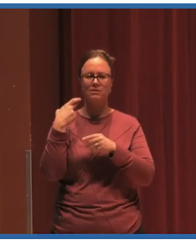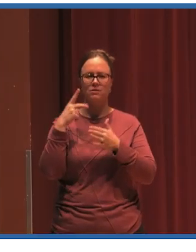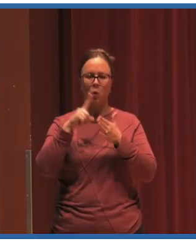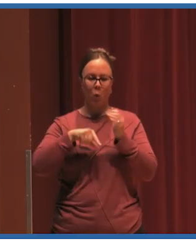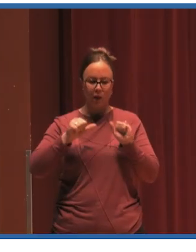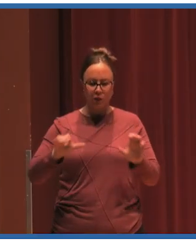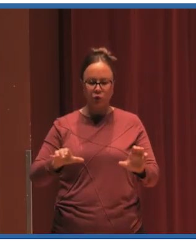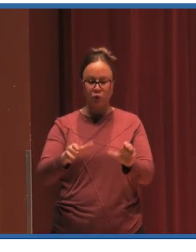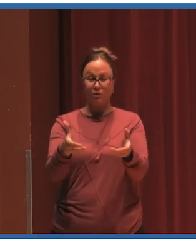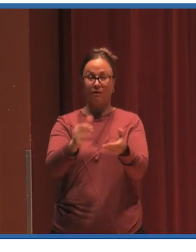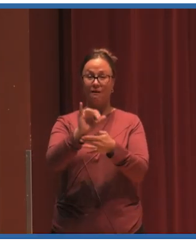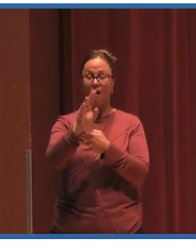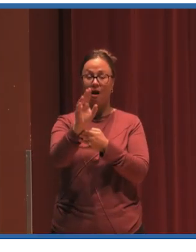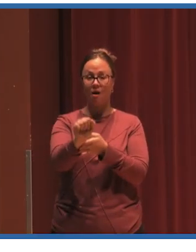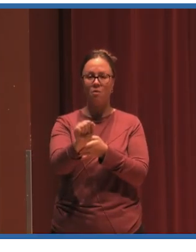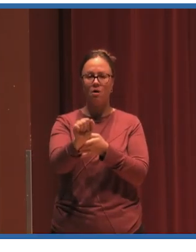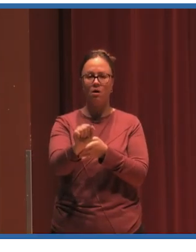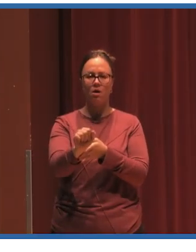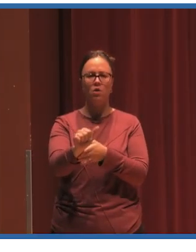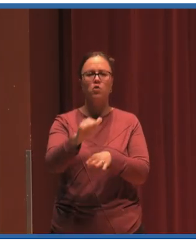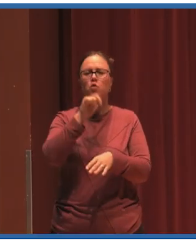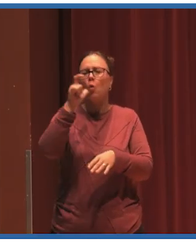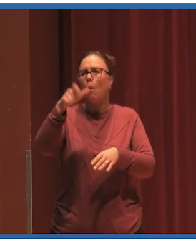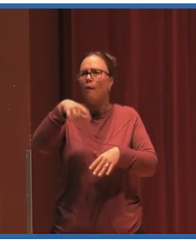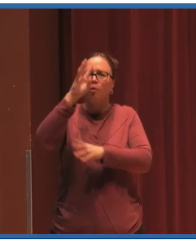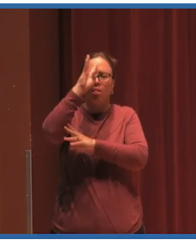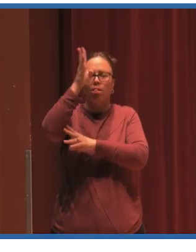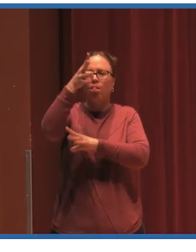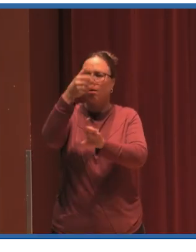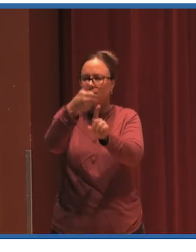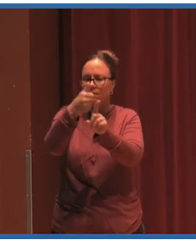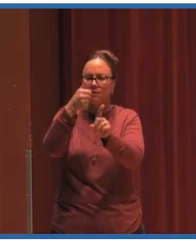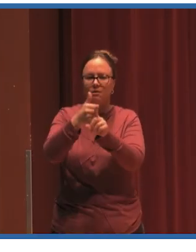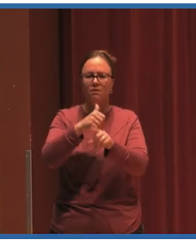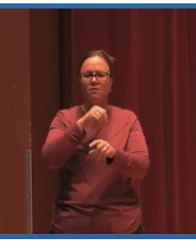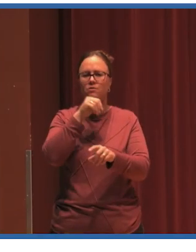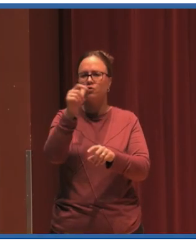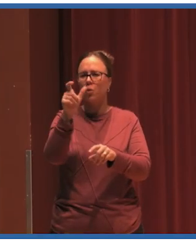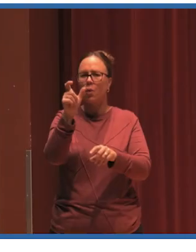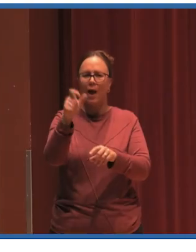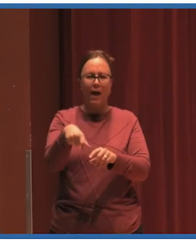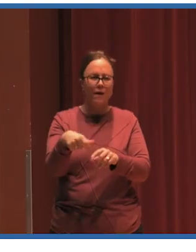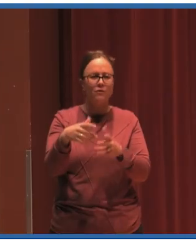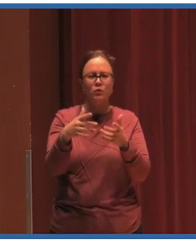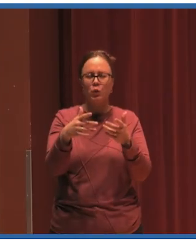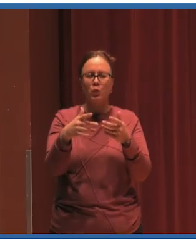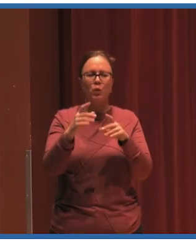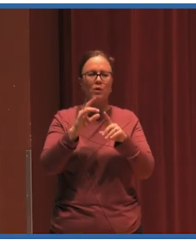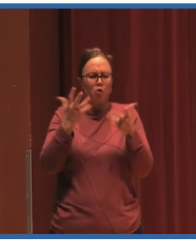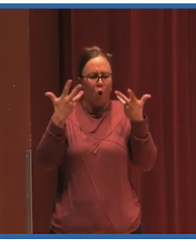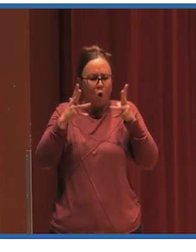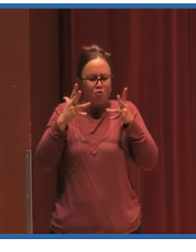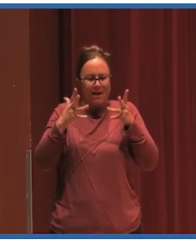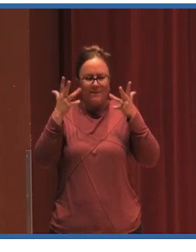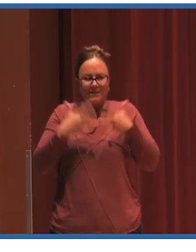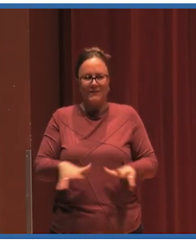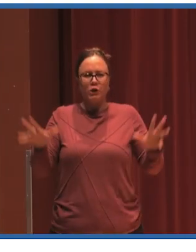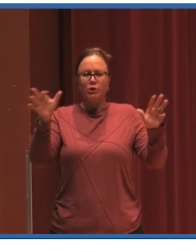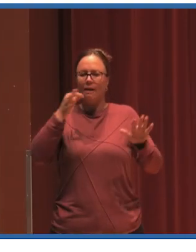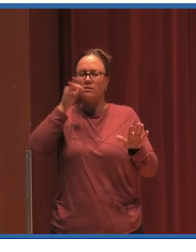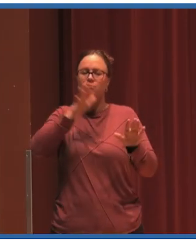in Iowa. You don't have to think, you don't have to make it up for yourself. You don't have to reinvent the wheel. It's already been done by experts across the